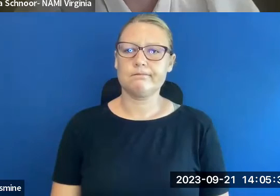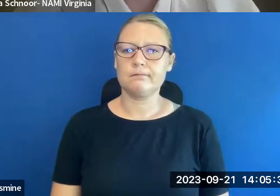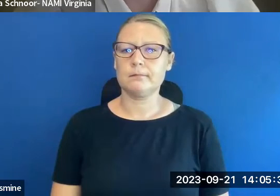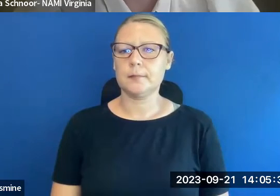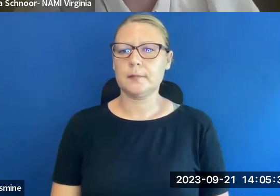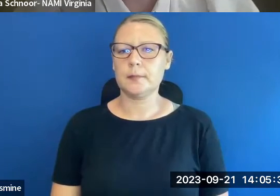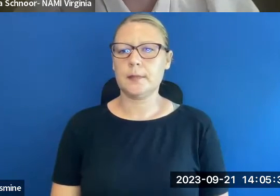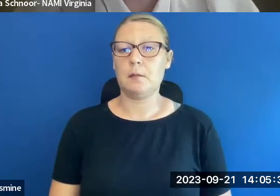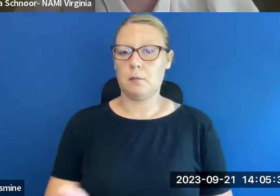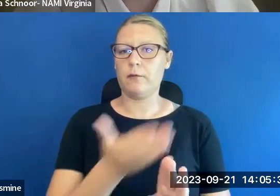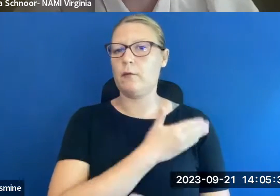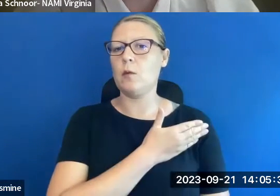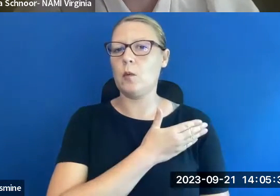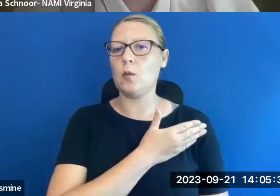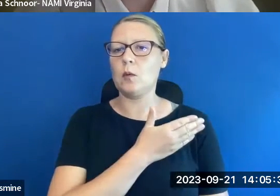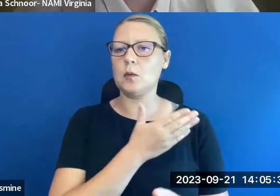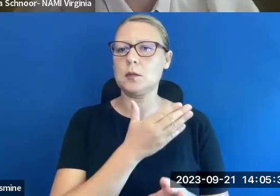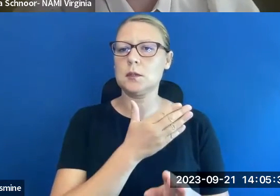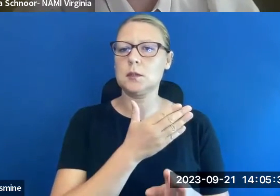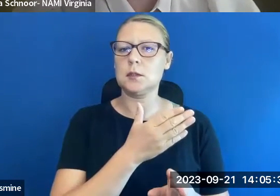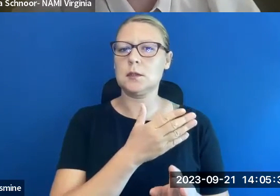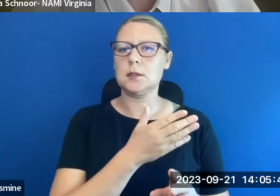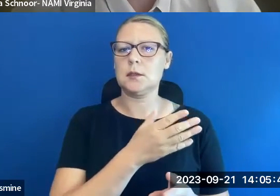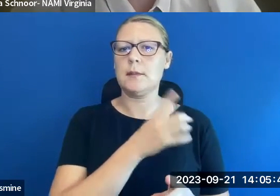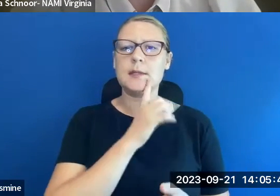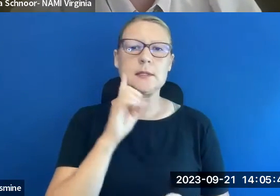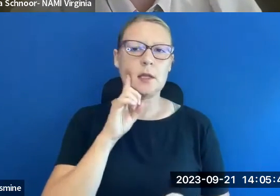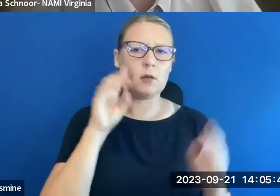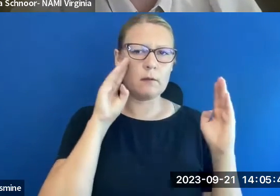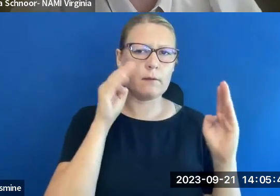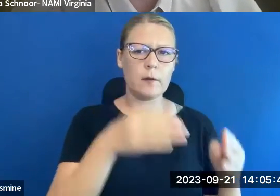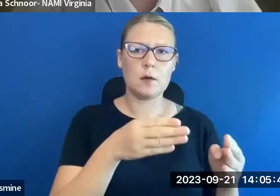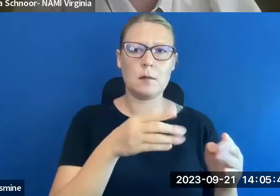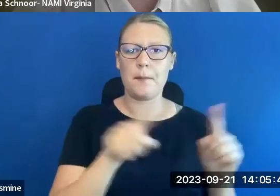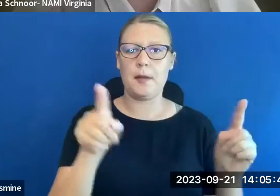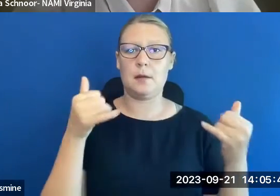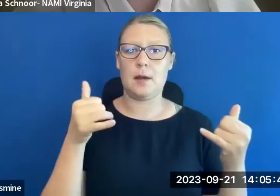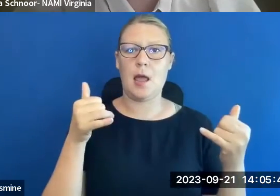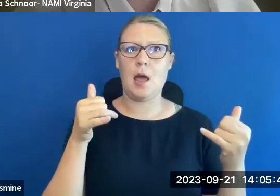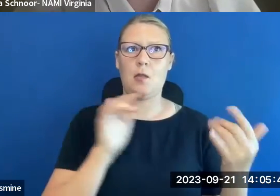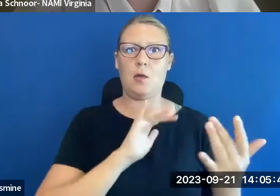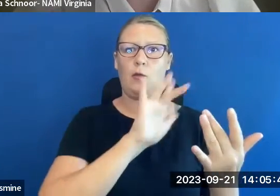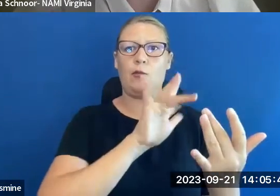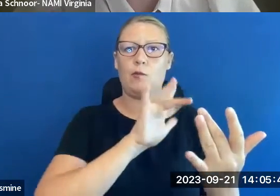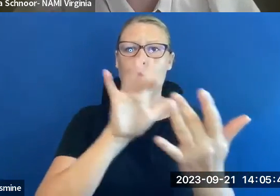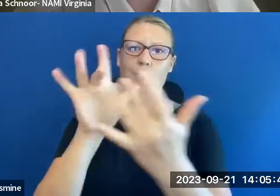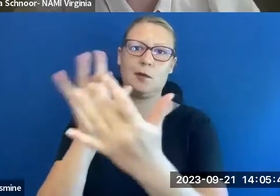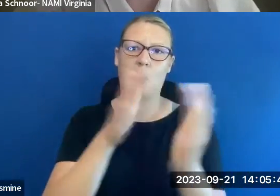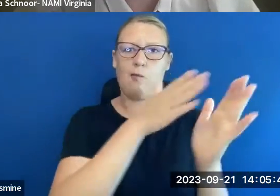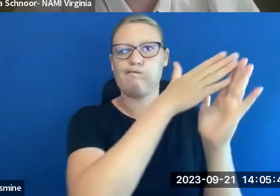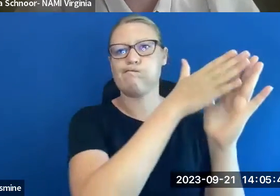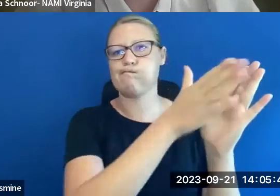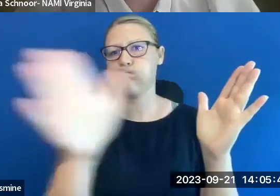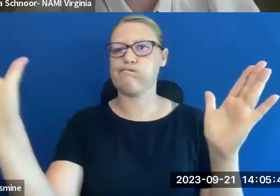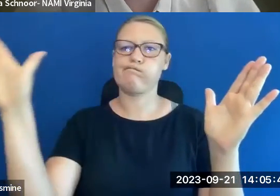because before it was a very, you know, like singular focus, and now the reach is widened by that ability to have World Wide